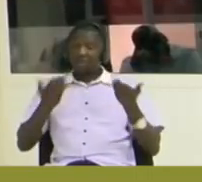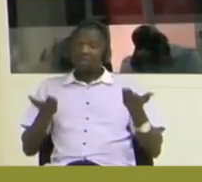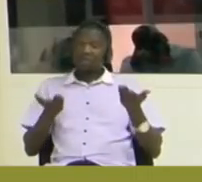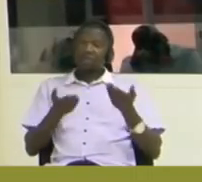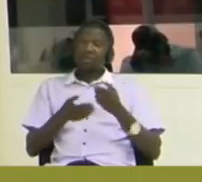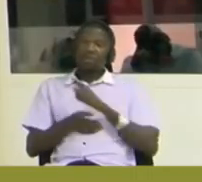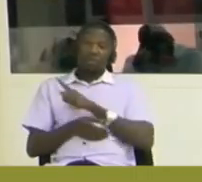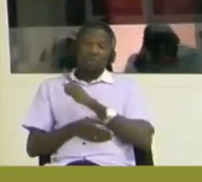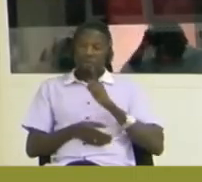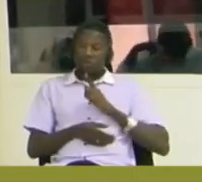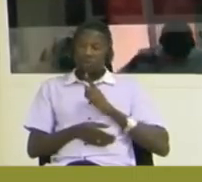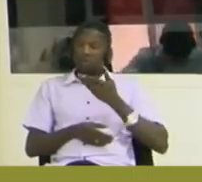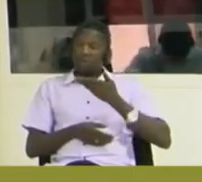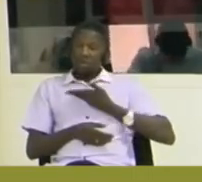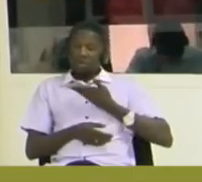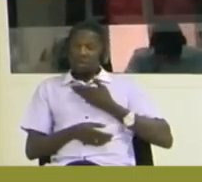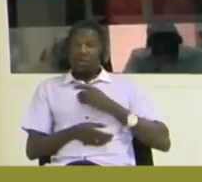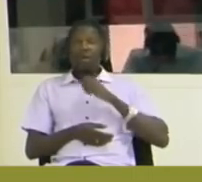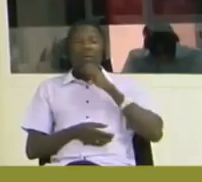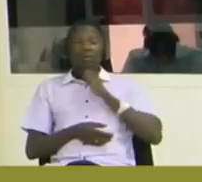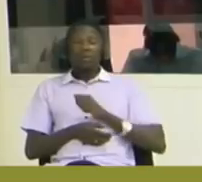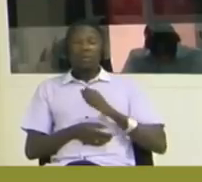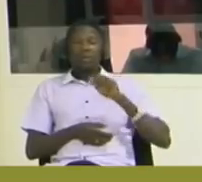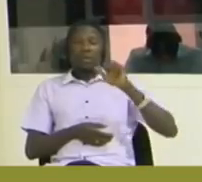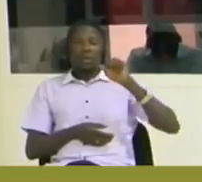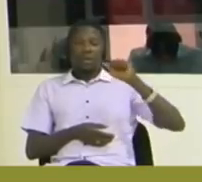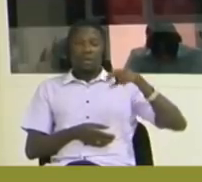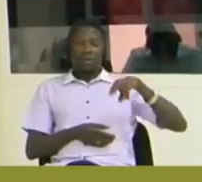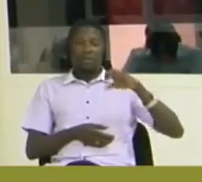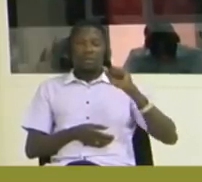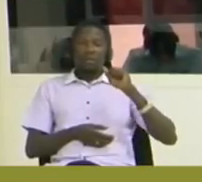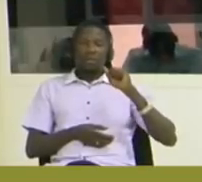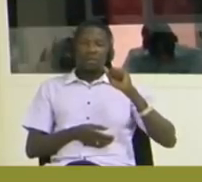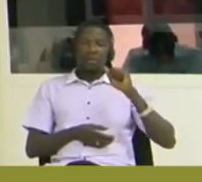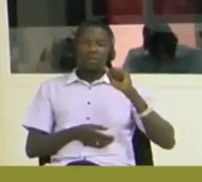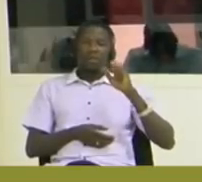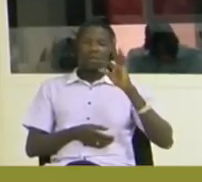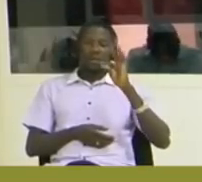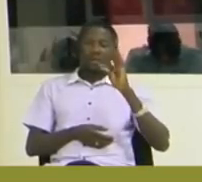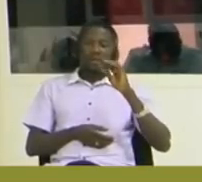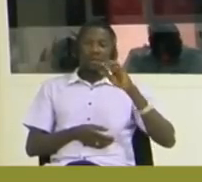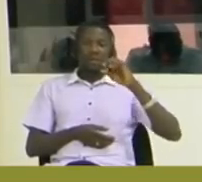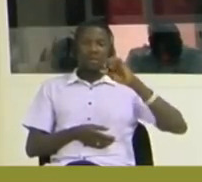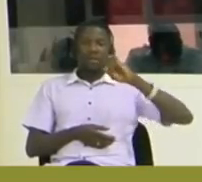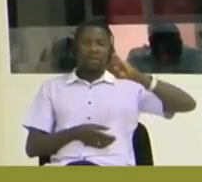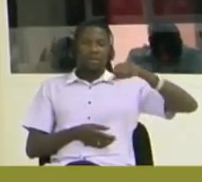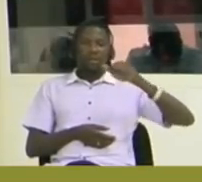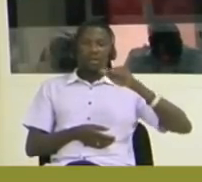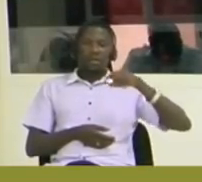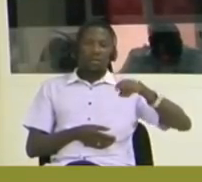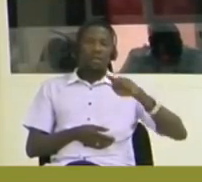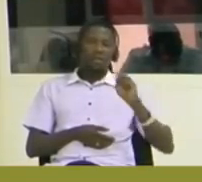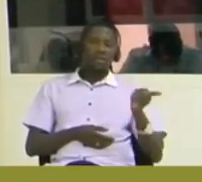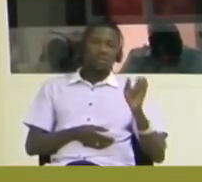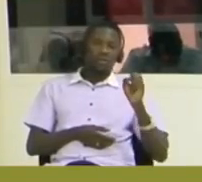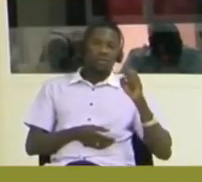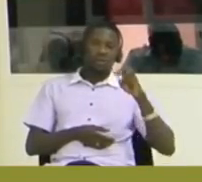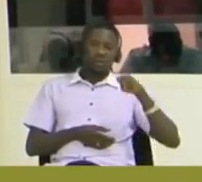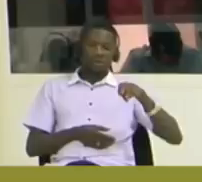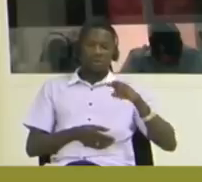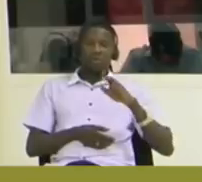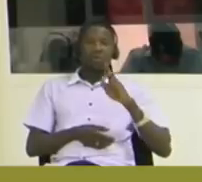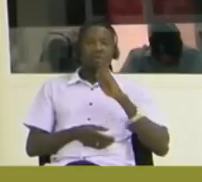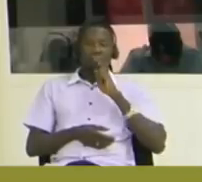We have Mr. Ahmed Jangom, who also saw you at Yankuba